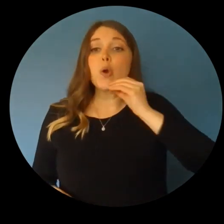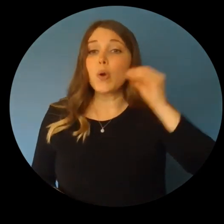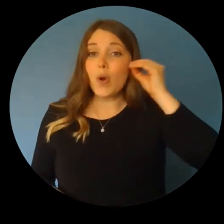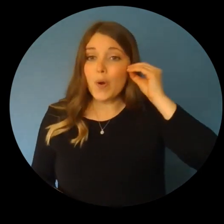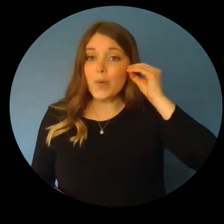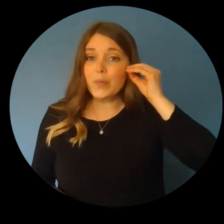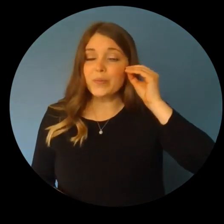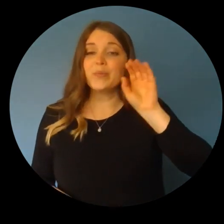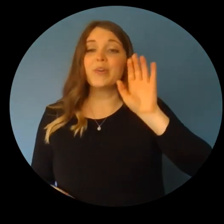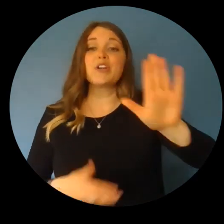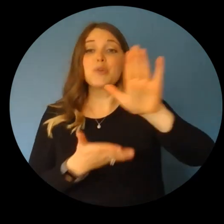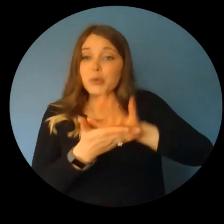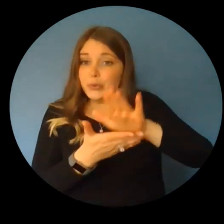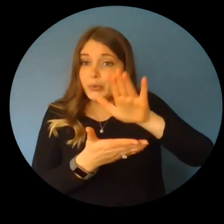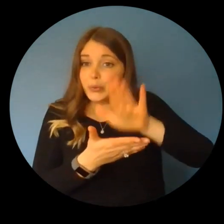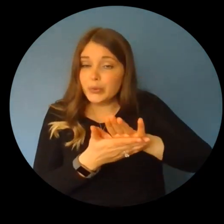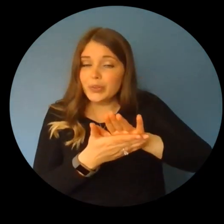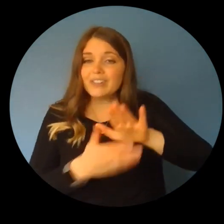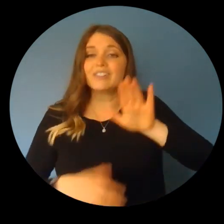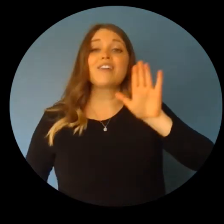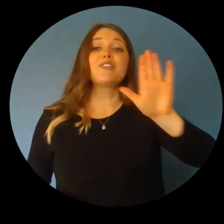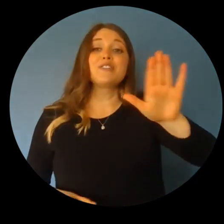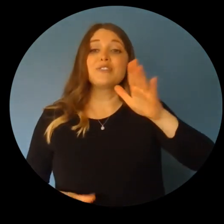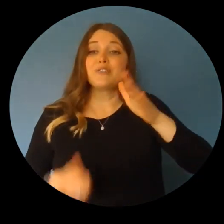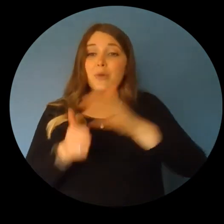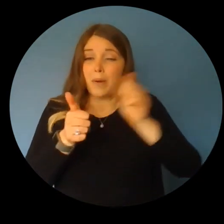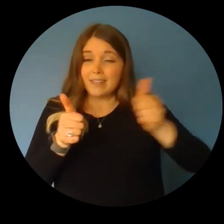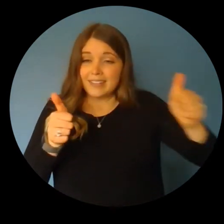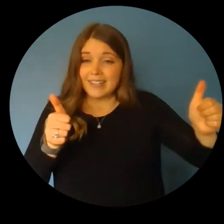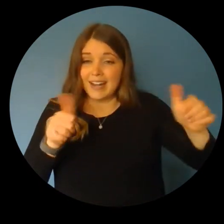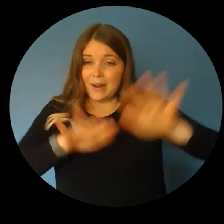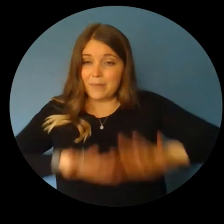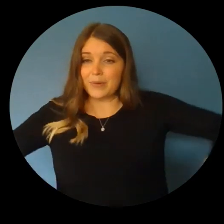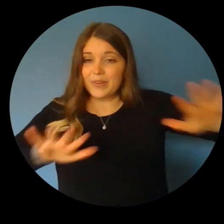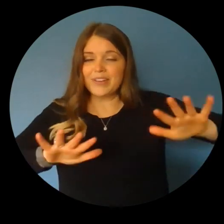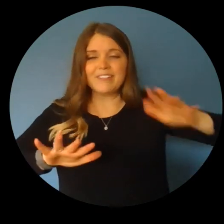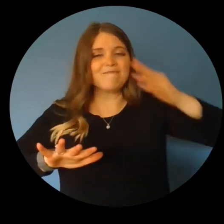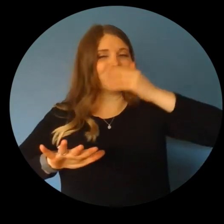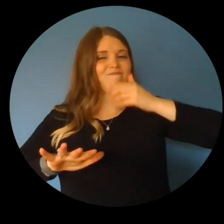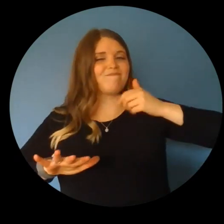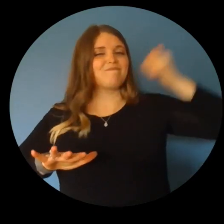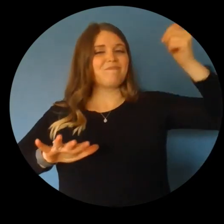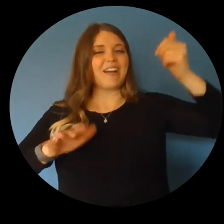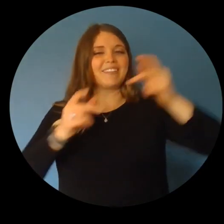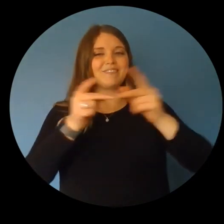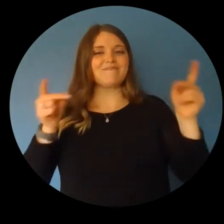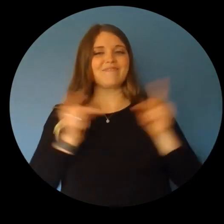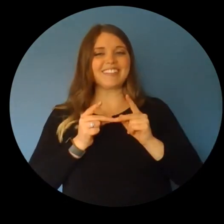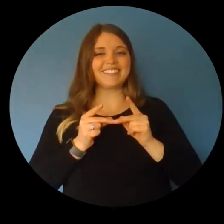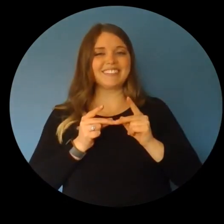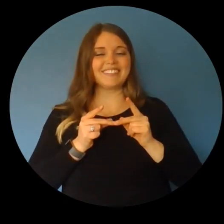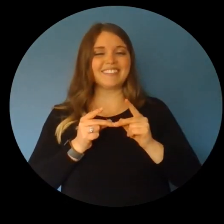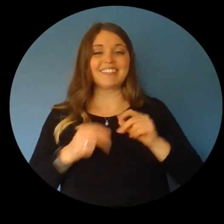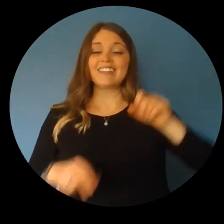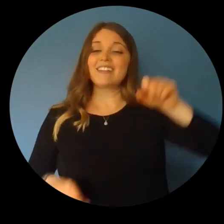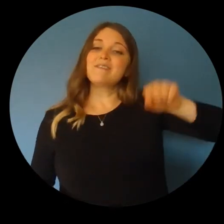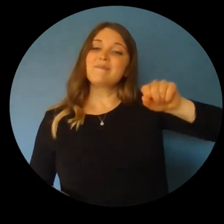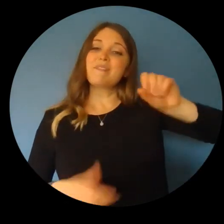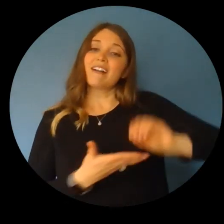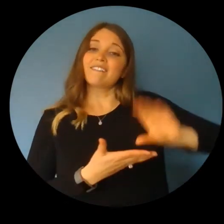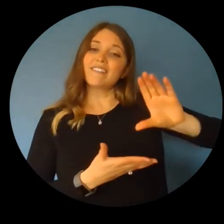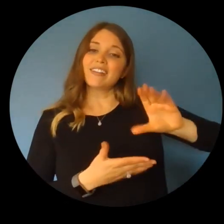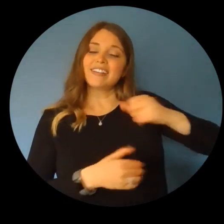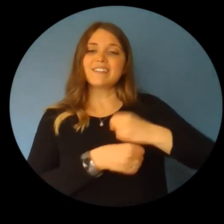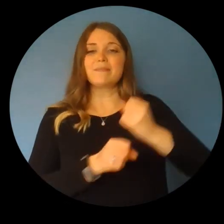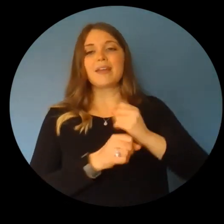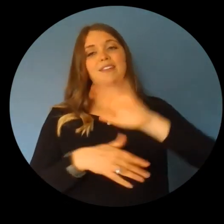your neighborhood better places for everyone. Bucket filling makes